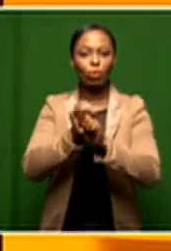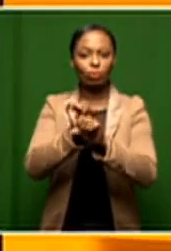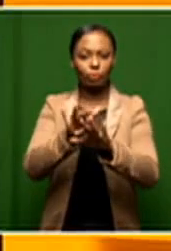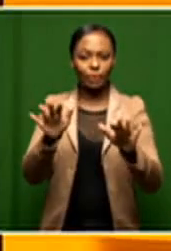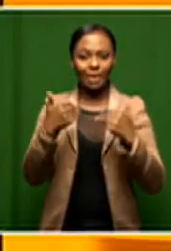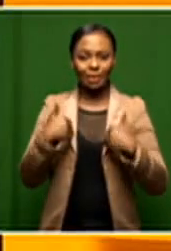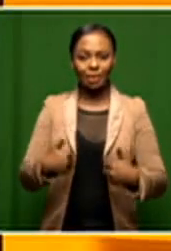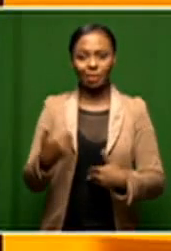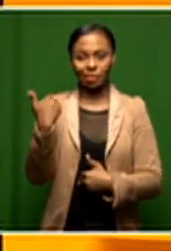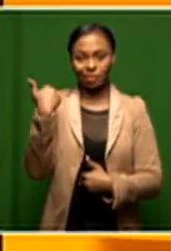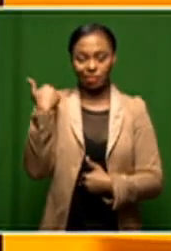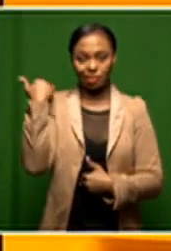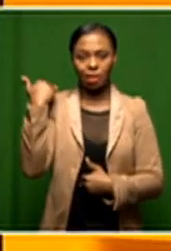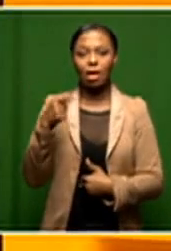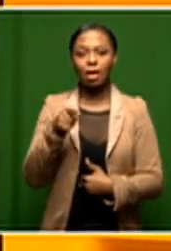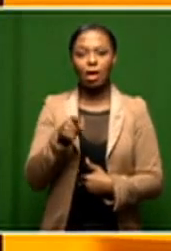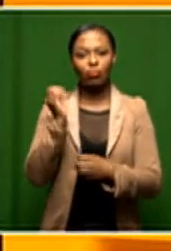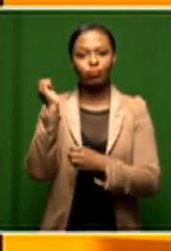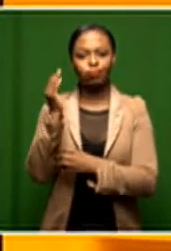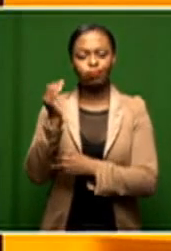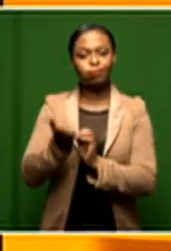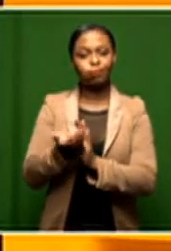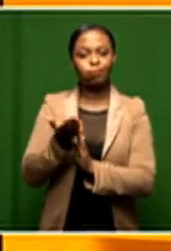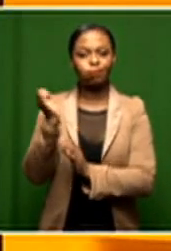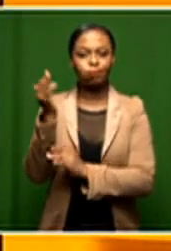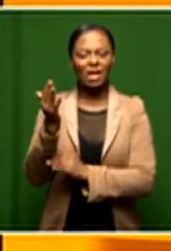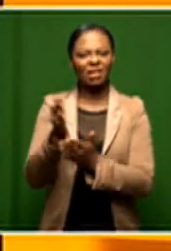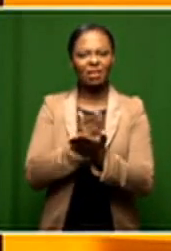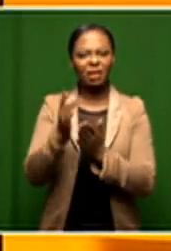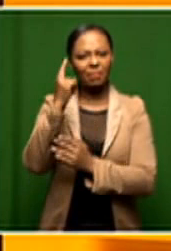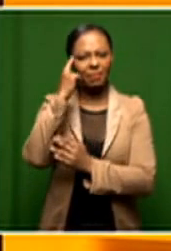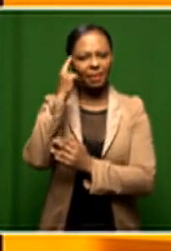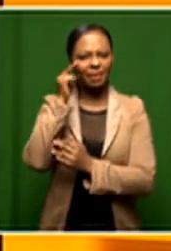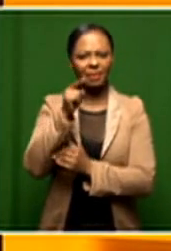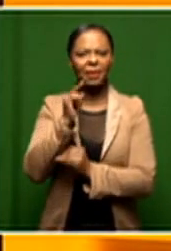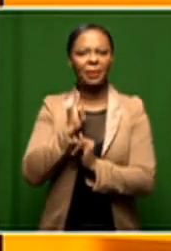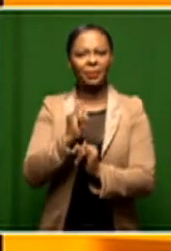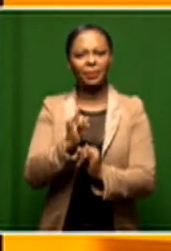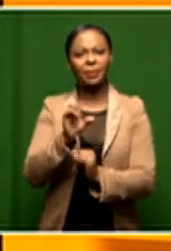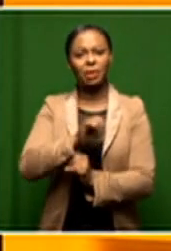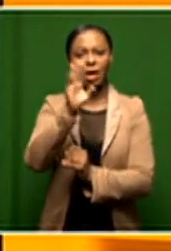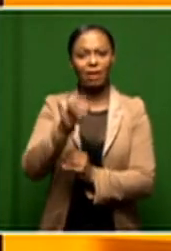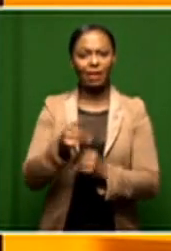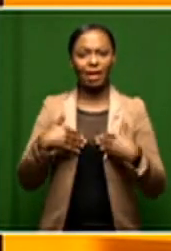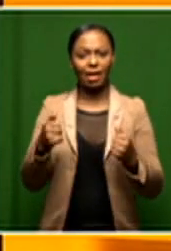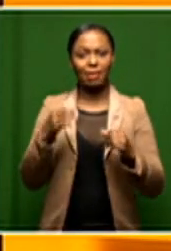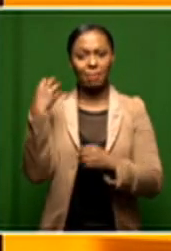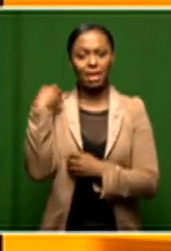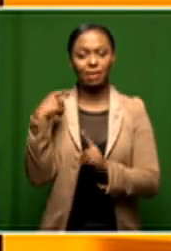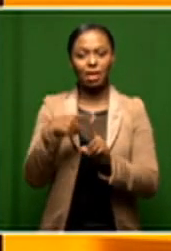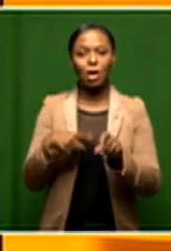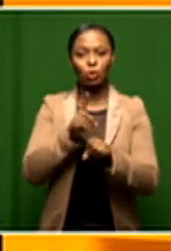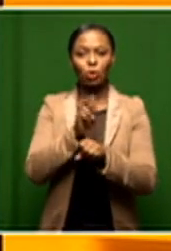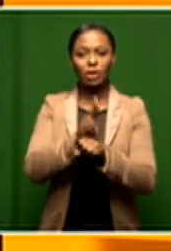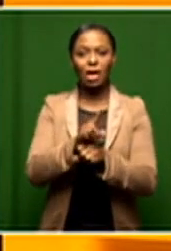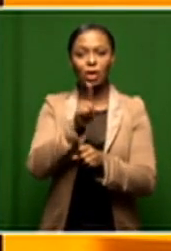On Sunday night, in his COVID update, in what some might think is a complete juxtaposition, South Africa's Health Minister, Dr.